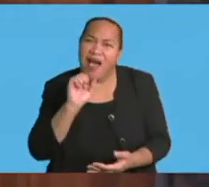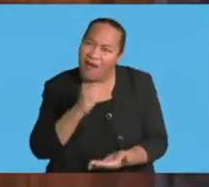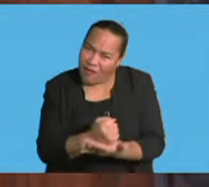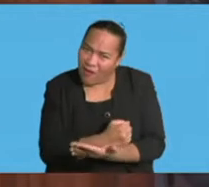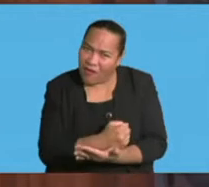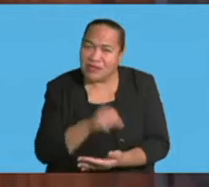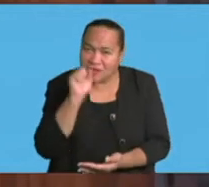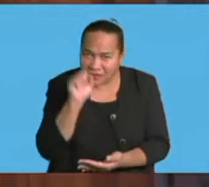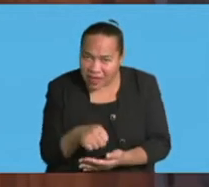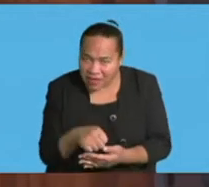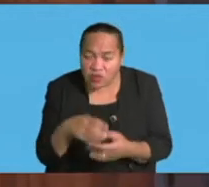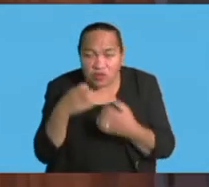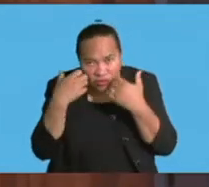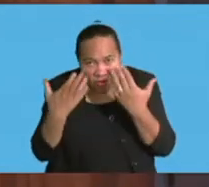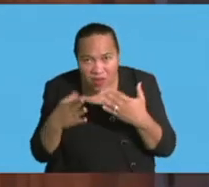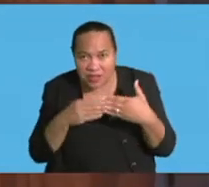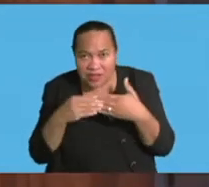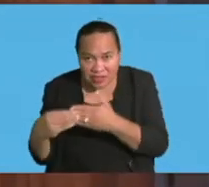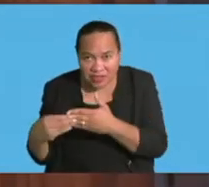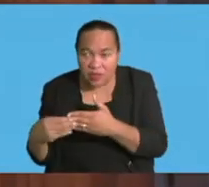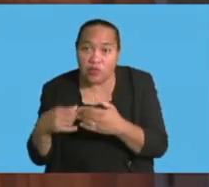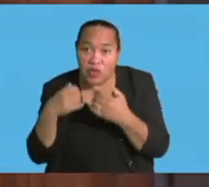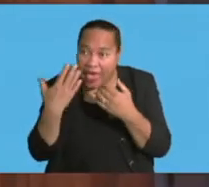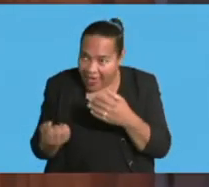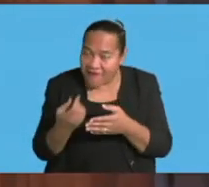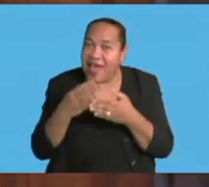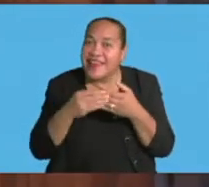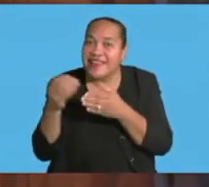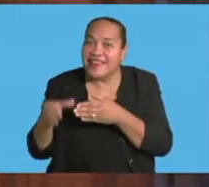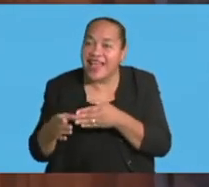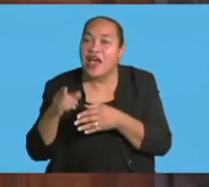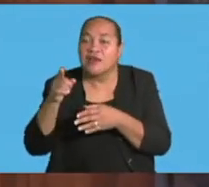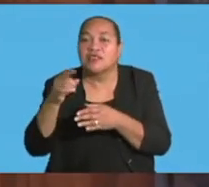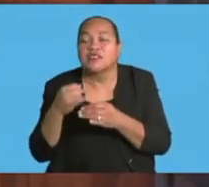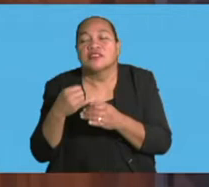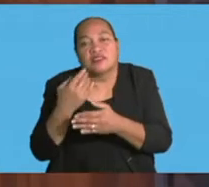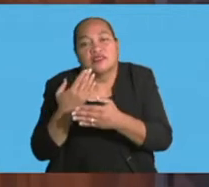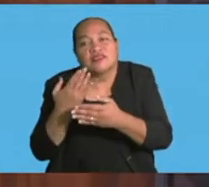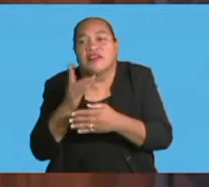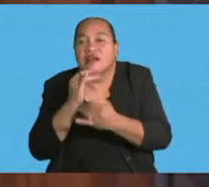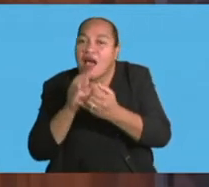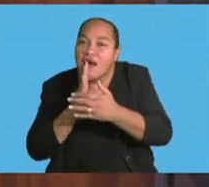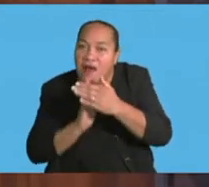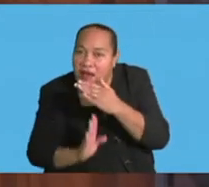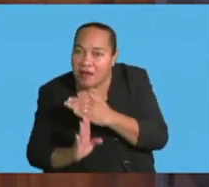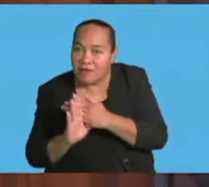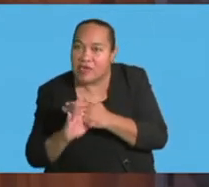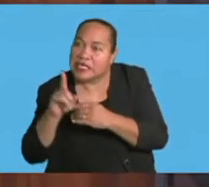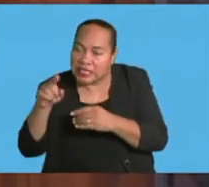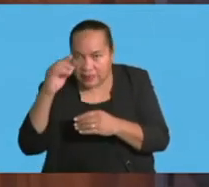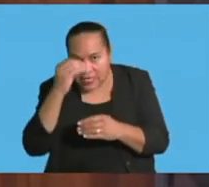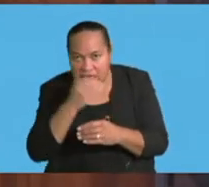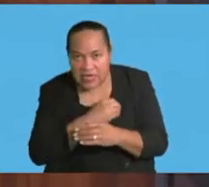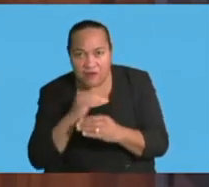it reflects the leadership. We have a leader who defines humility, a leader who believes in equality